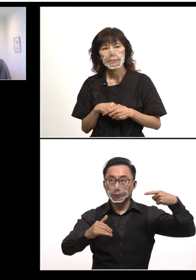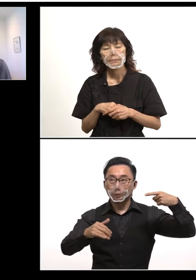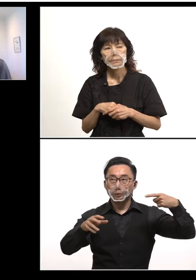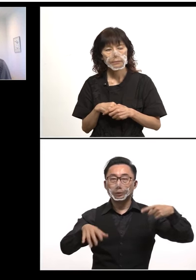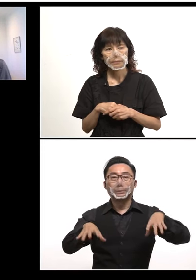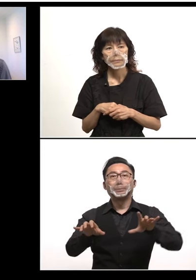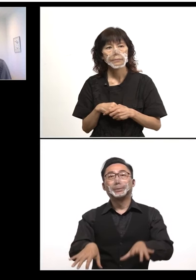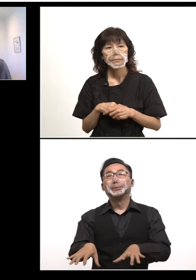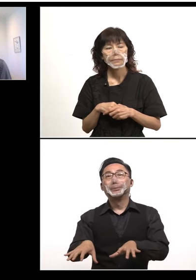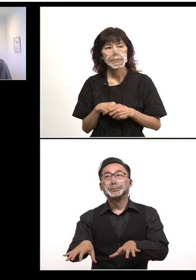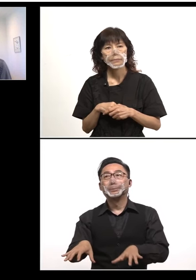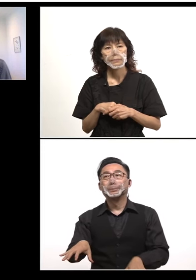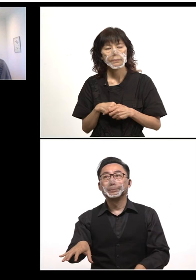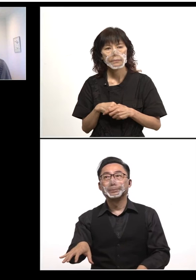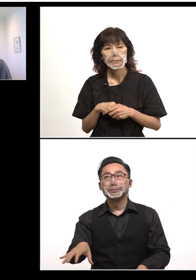sati, this